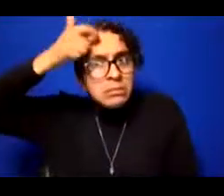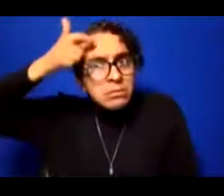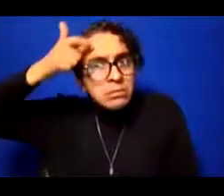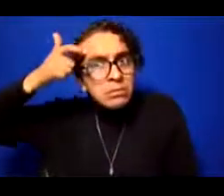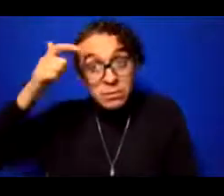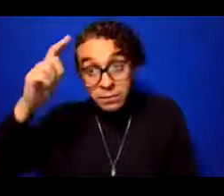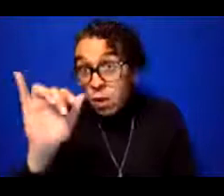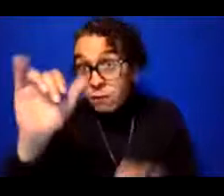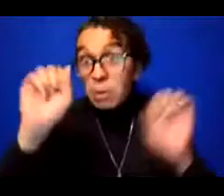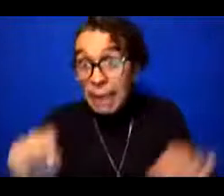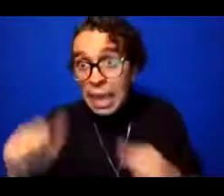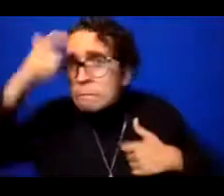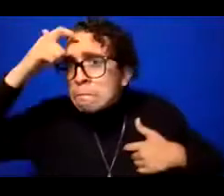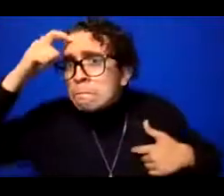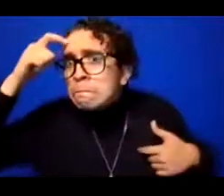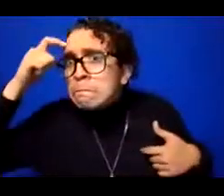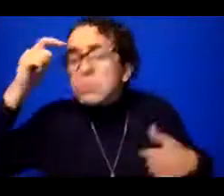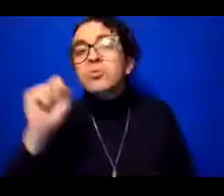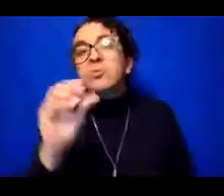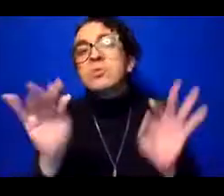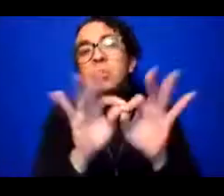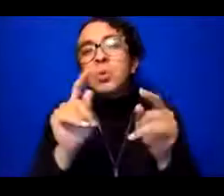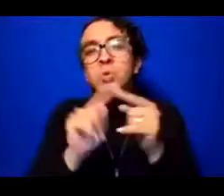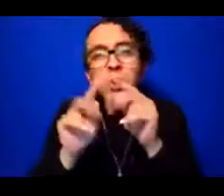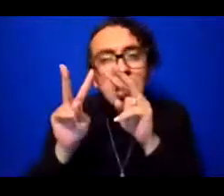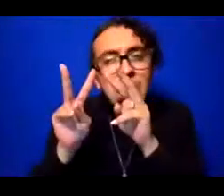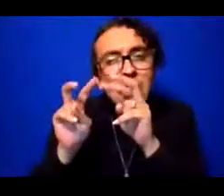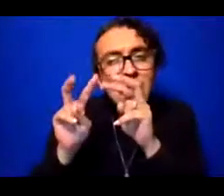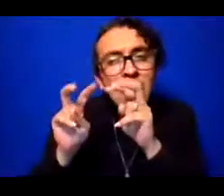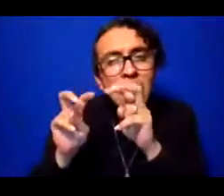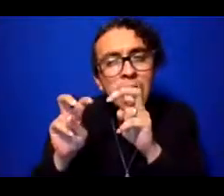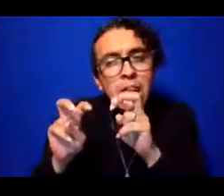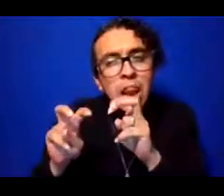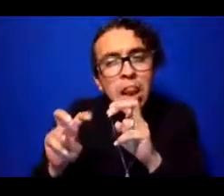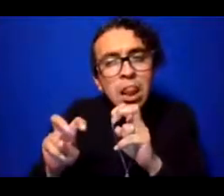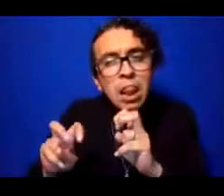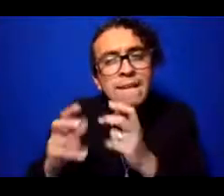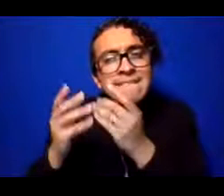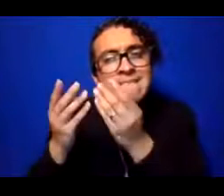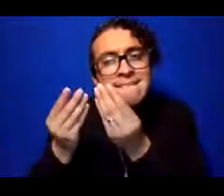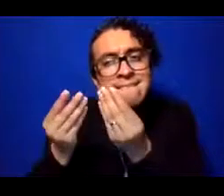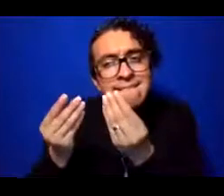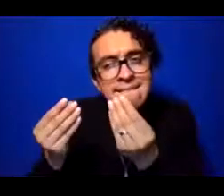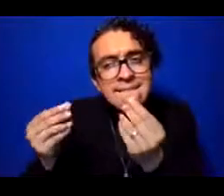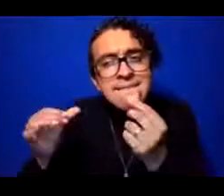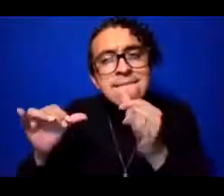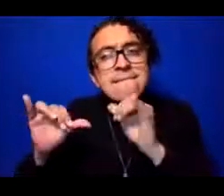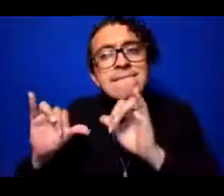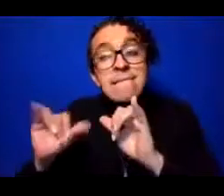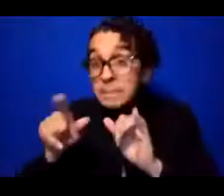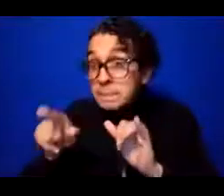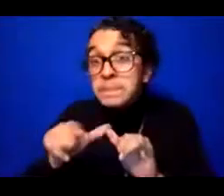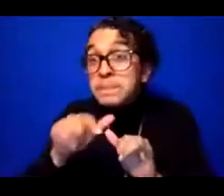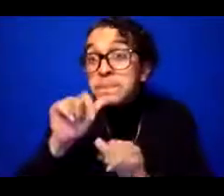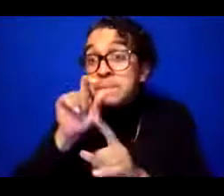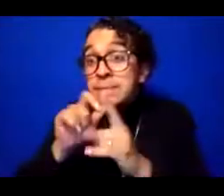forever. And so it's really important to tease that apart, in recognizing that even though they may not be getting bullied now,